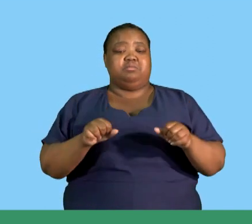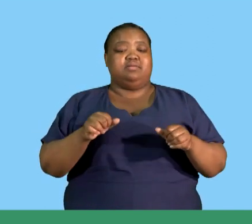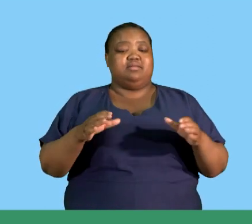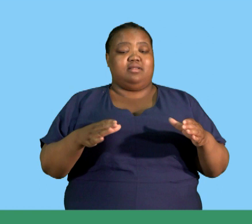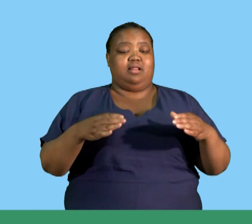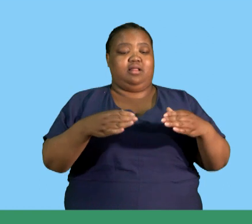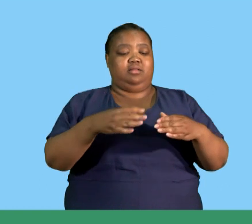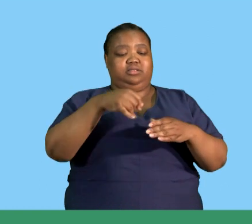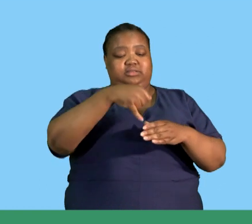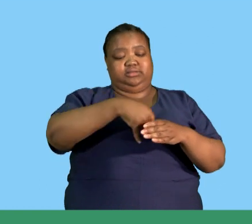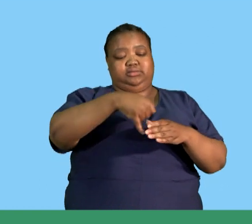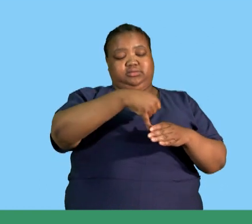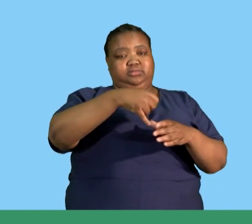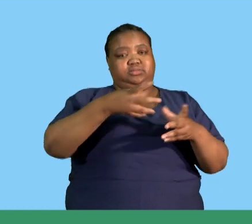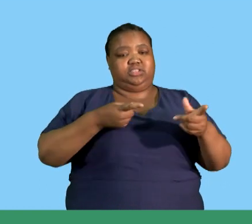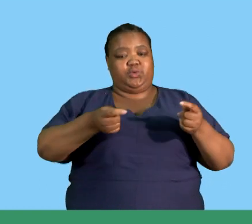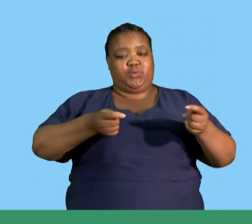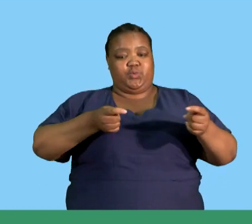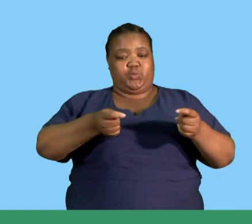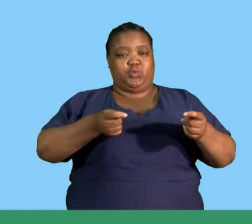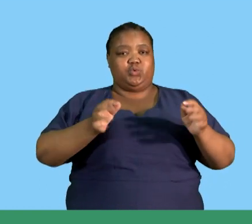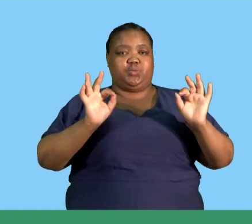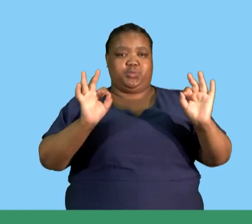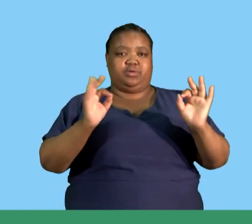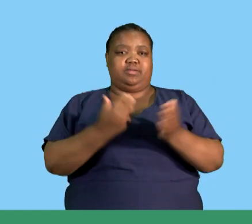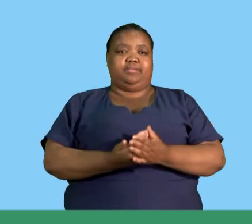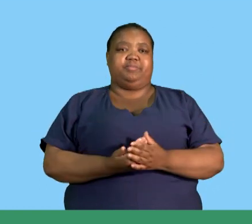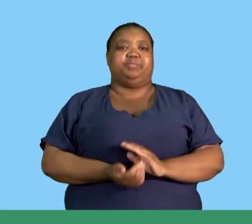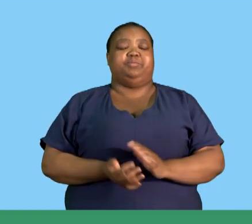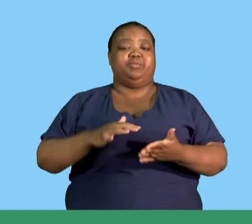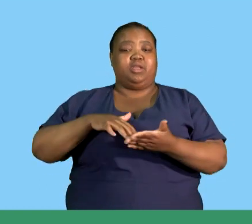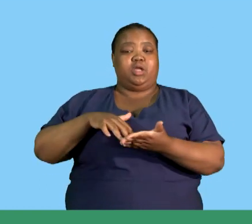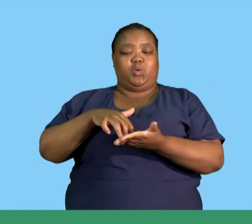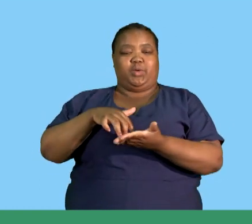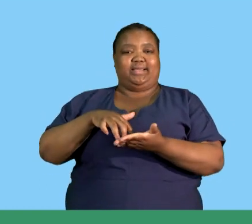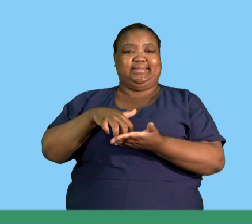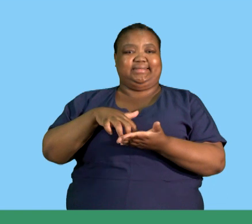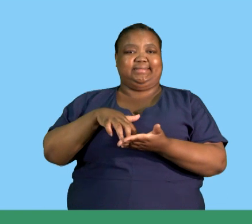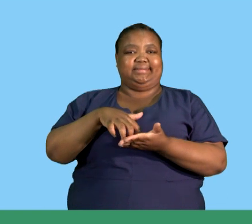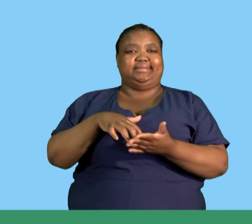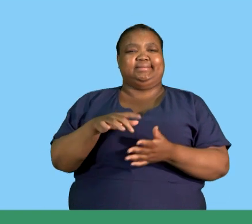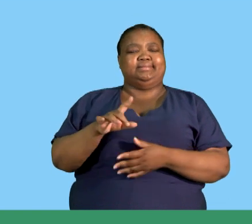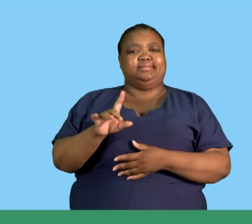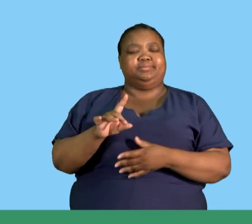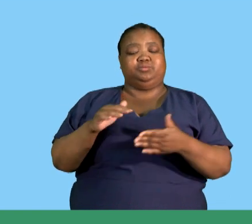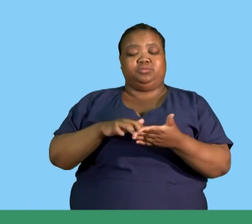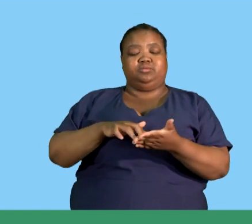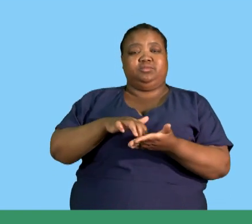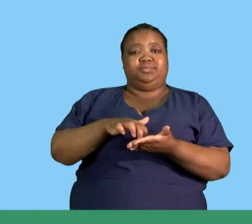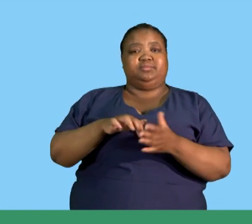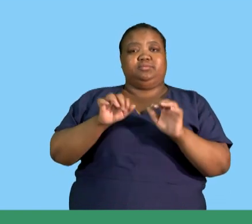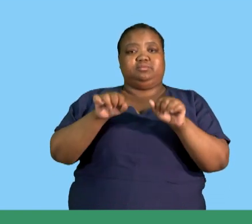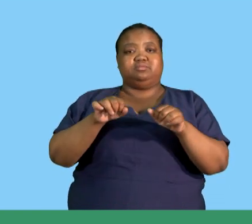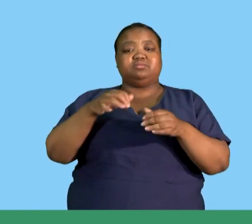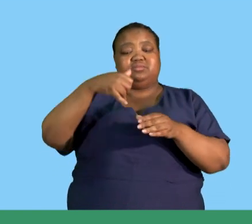full control. We can control it. As opposed to weaknesses. Weaknesses, no, not as opposed,